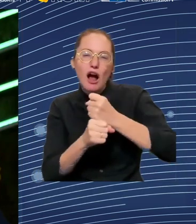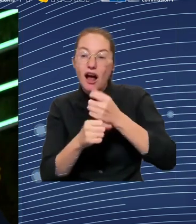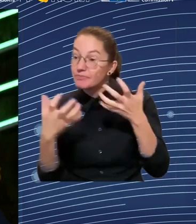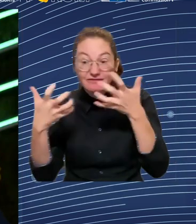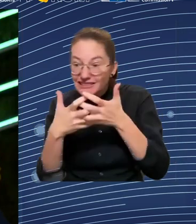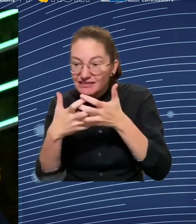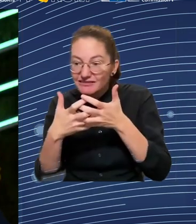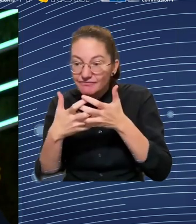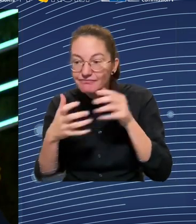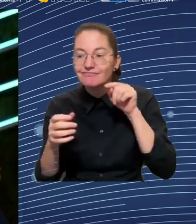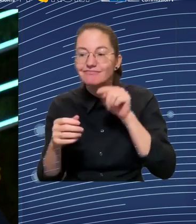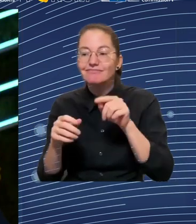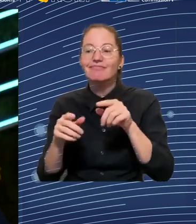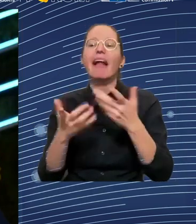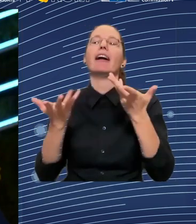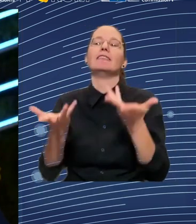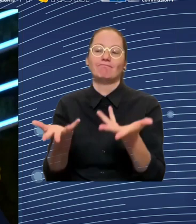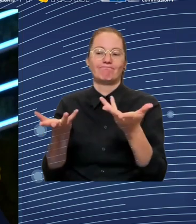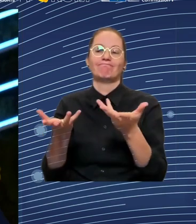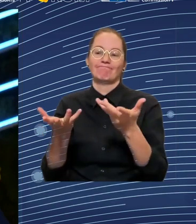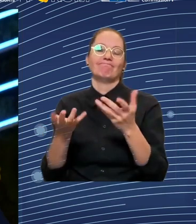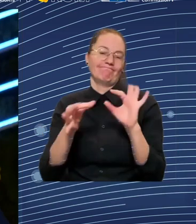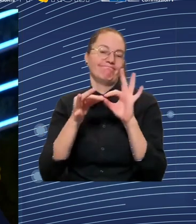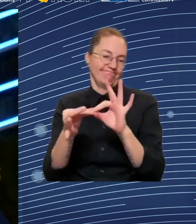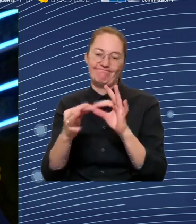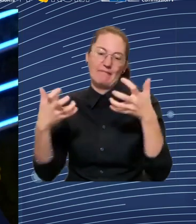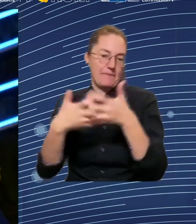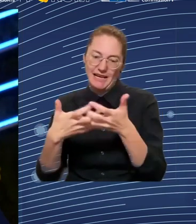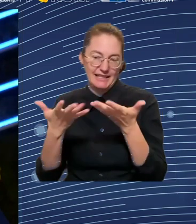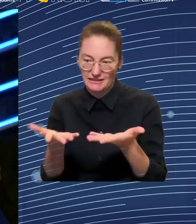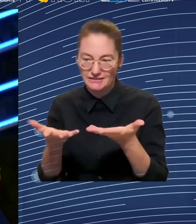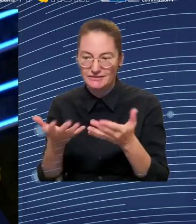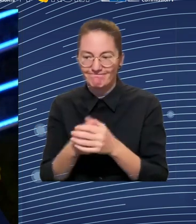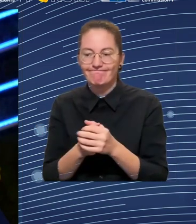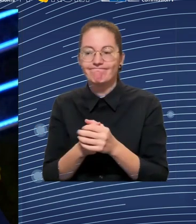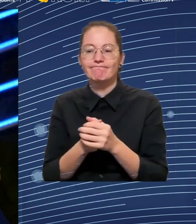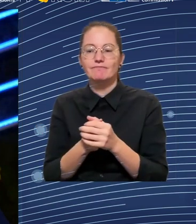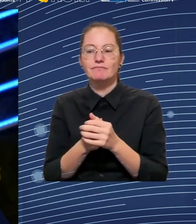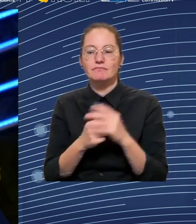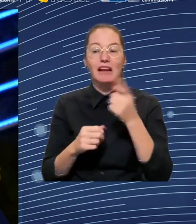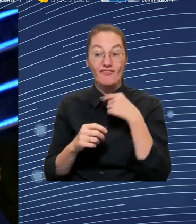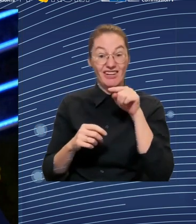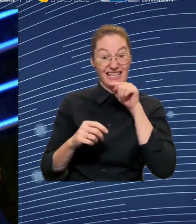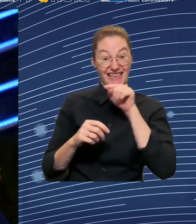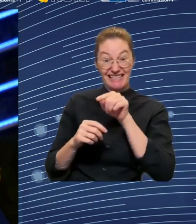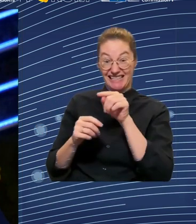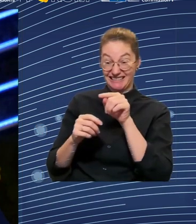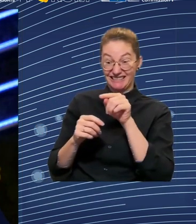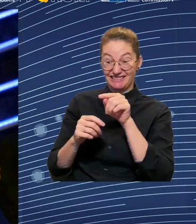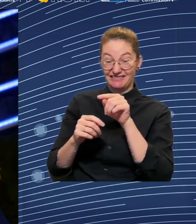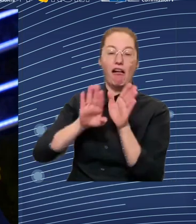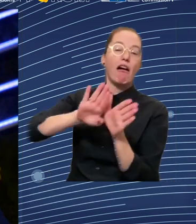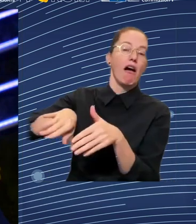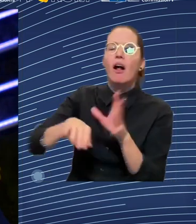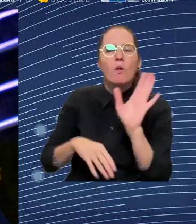thrown around on that topic. Let me add another one. We published very preliminary research on the impact of